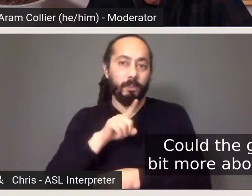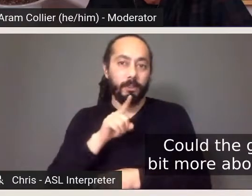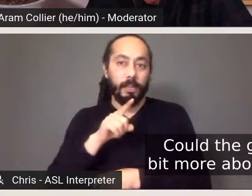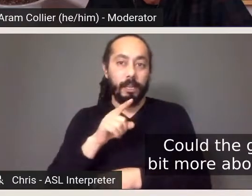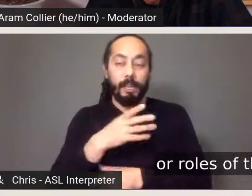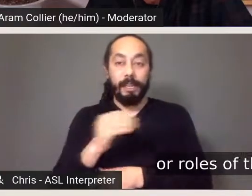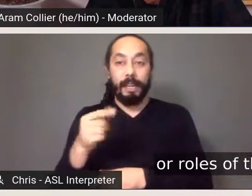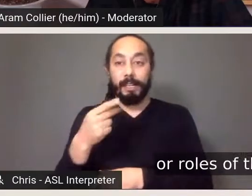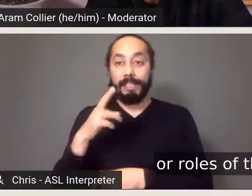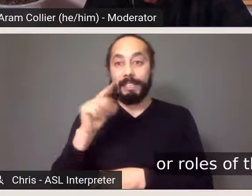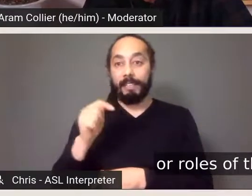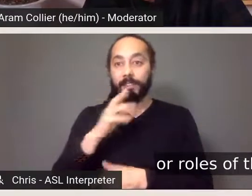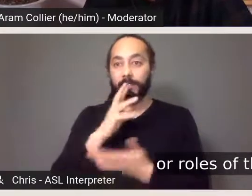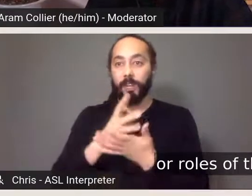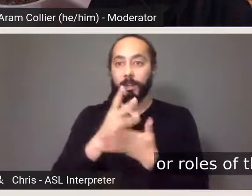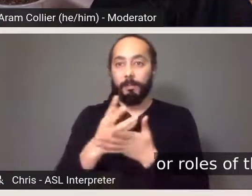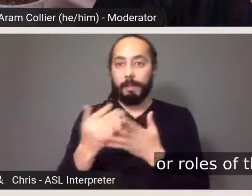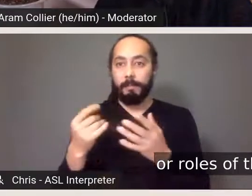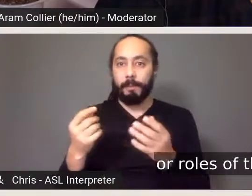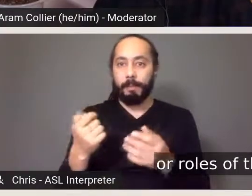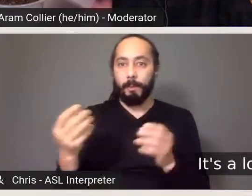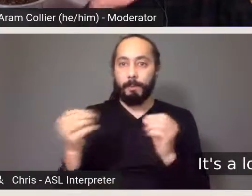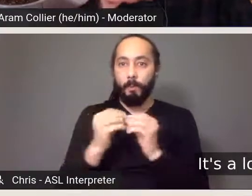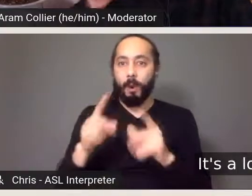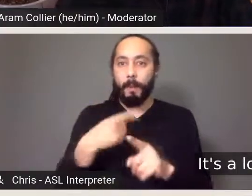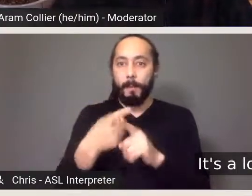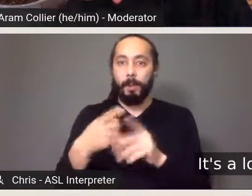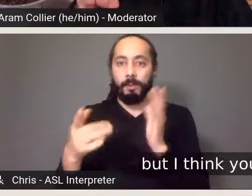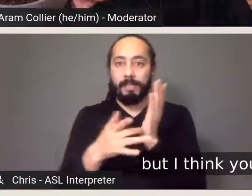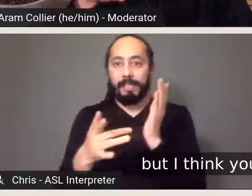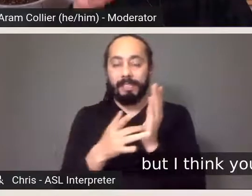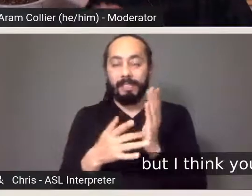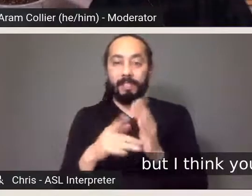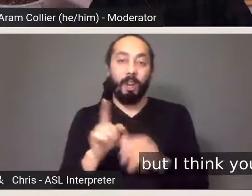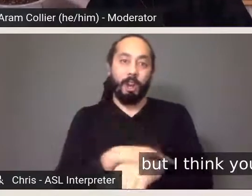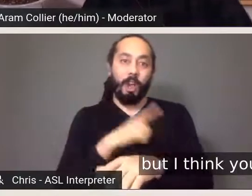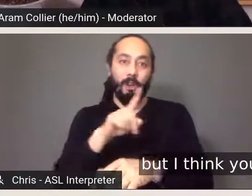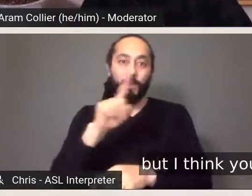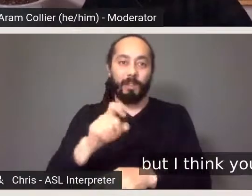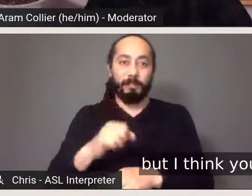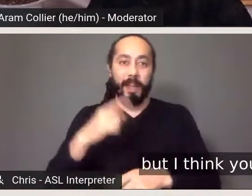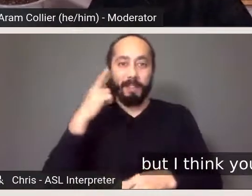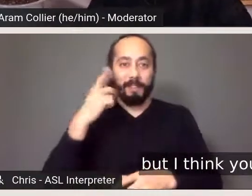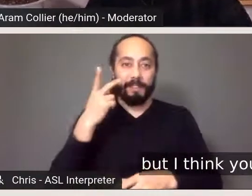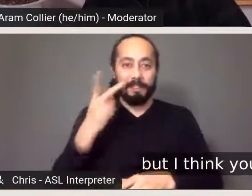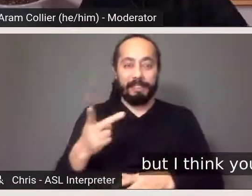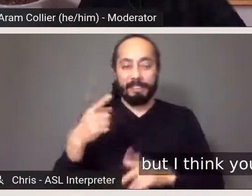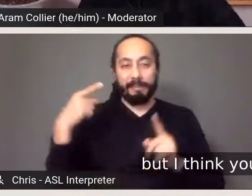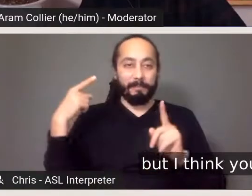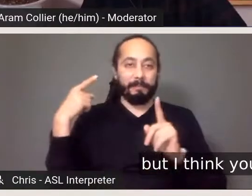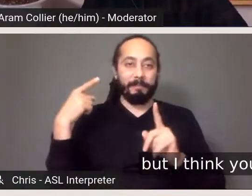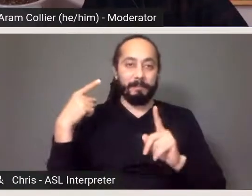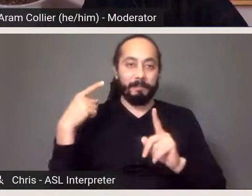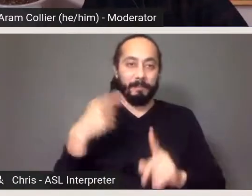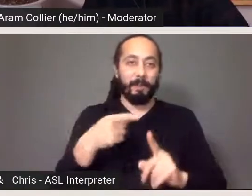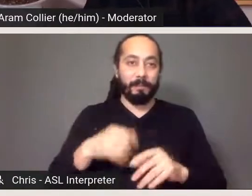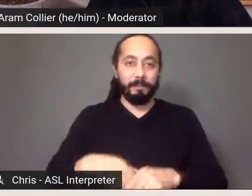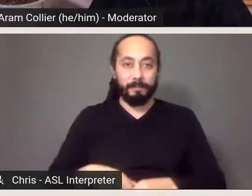the employment or roles of these techniques? It's a long question, but I think you can see the